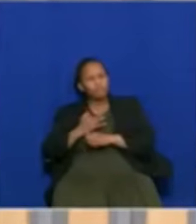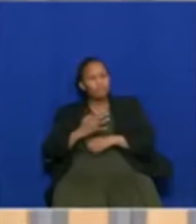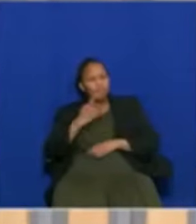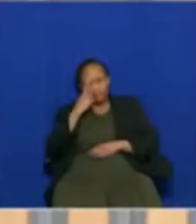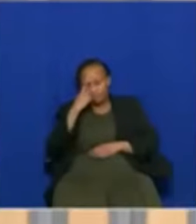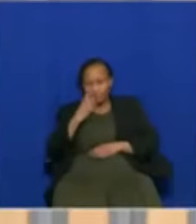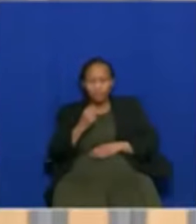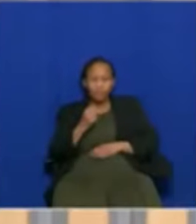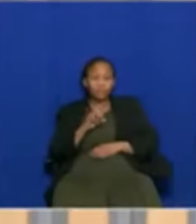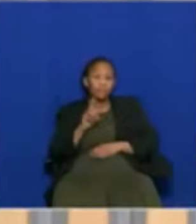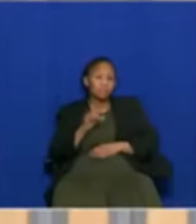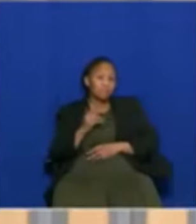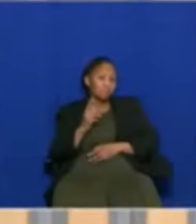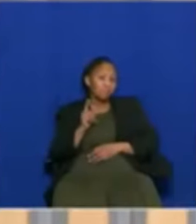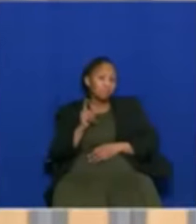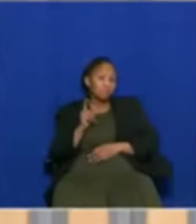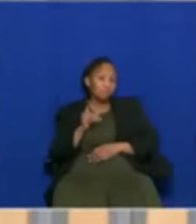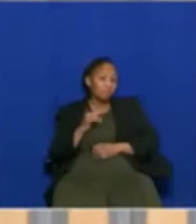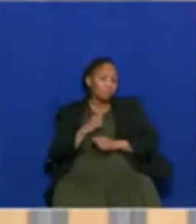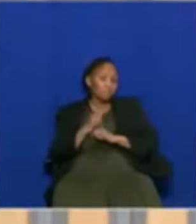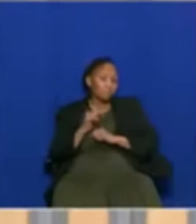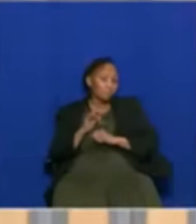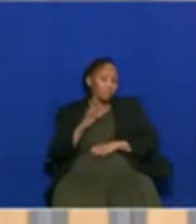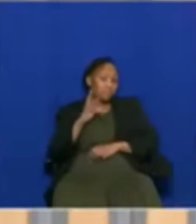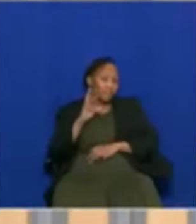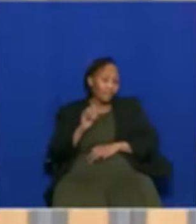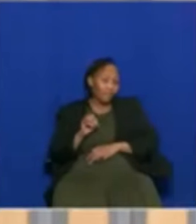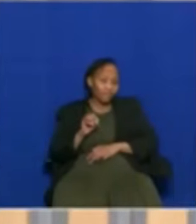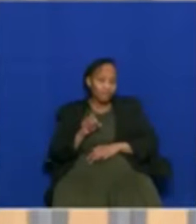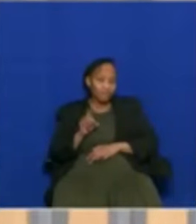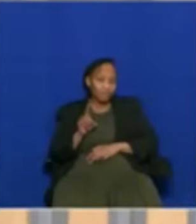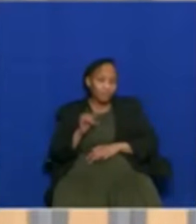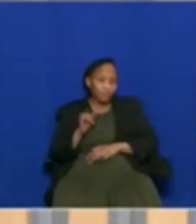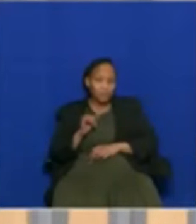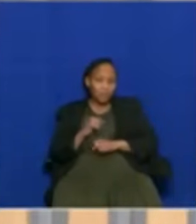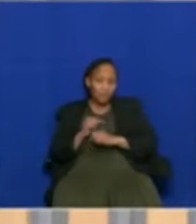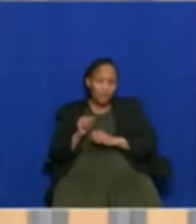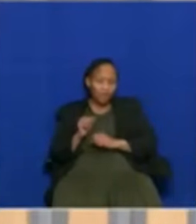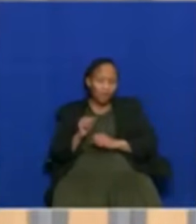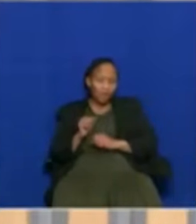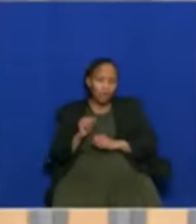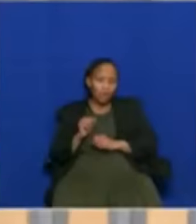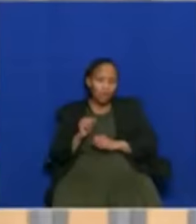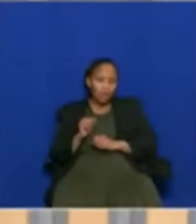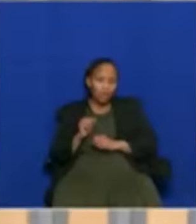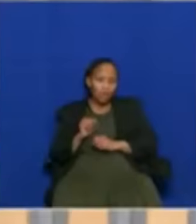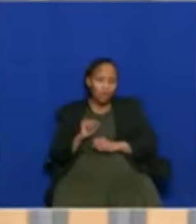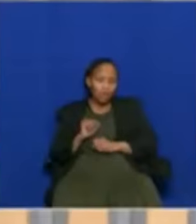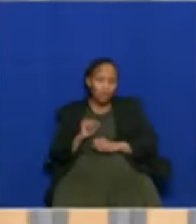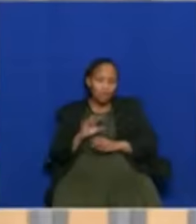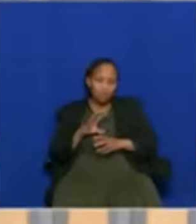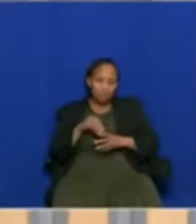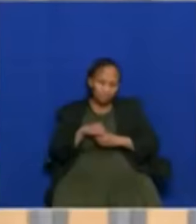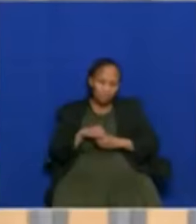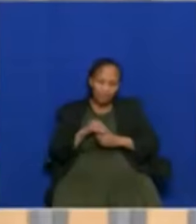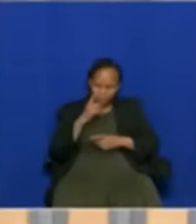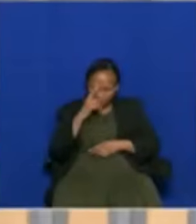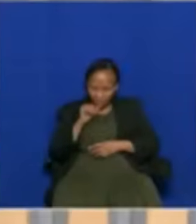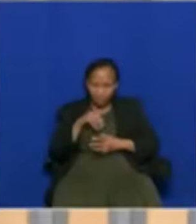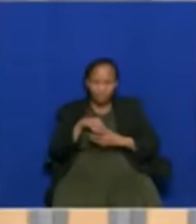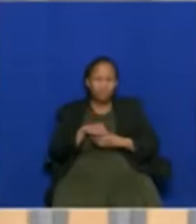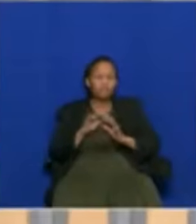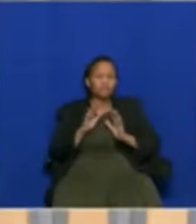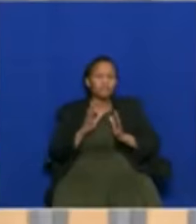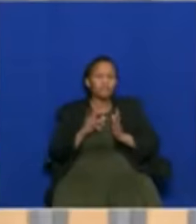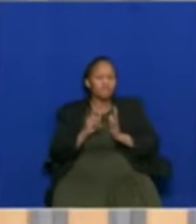had a hand in the drafting of that draft charge sheet. Commissioner, I think